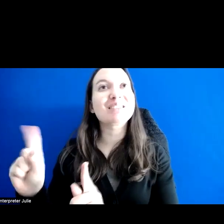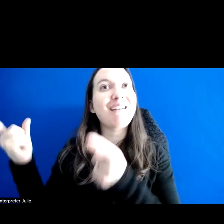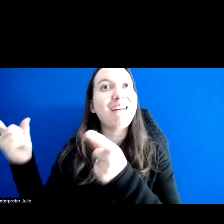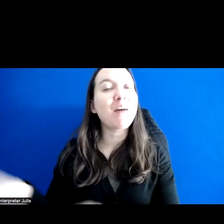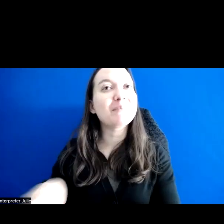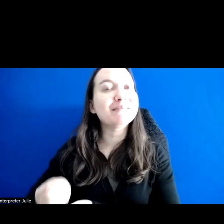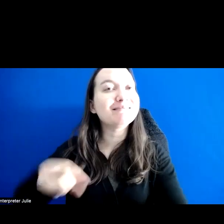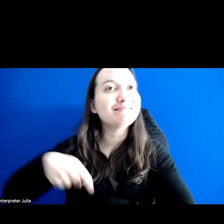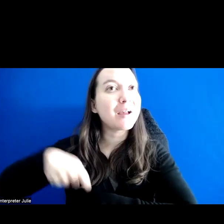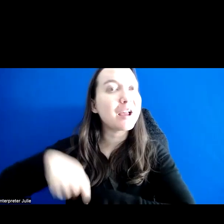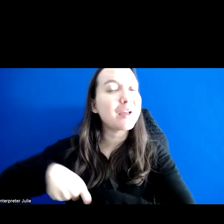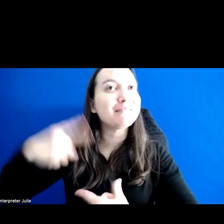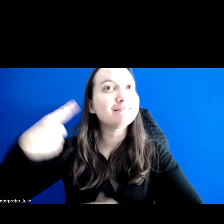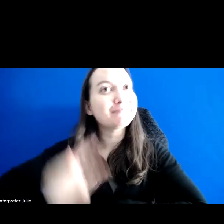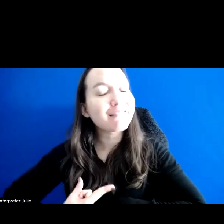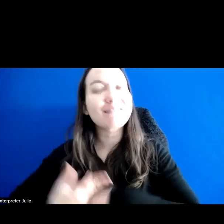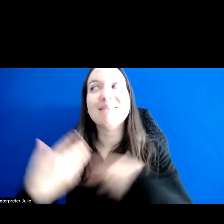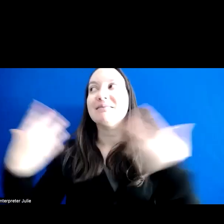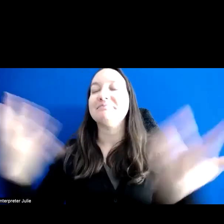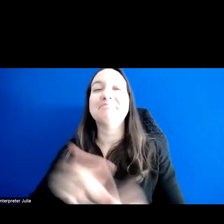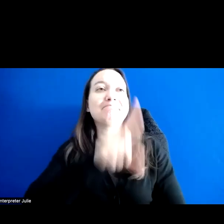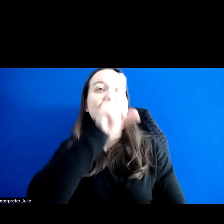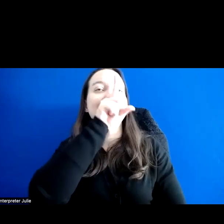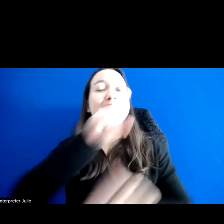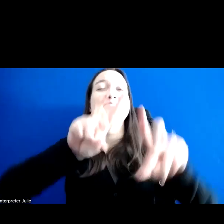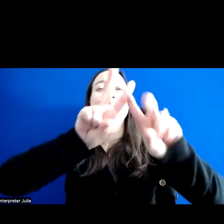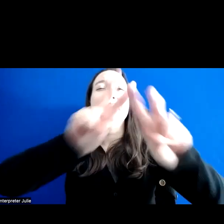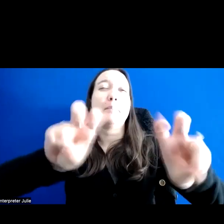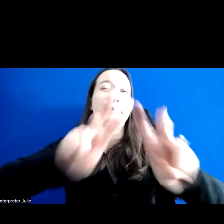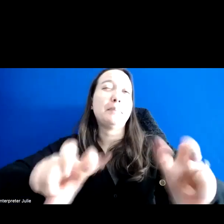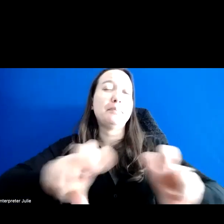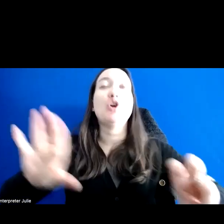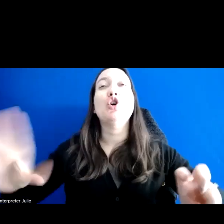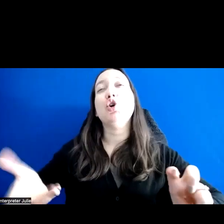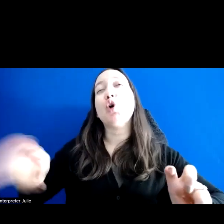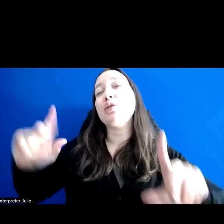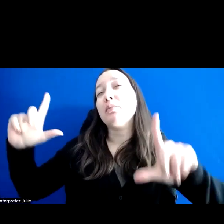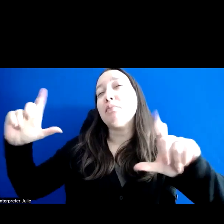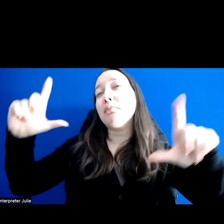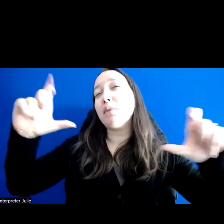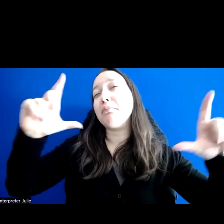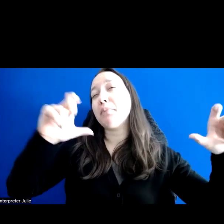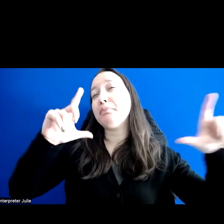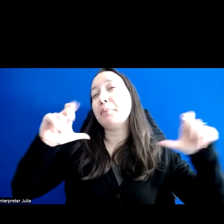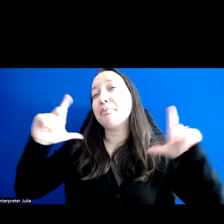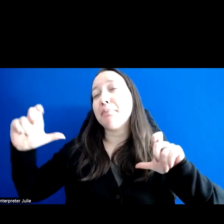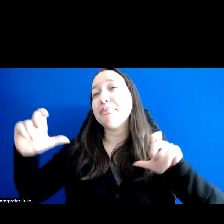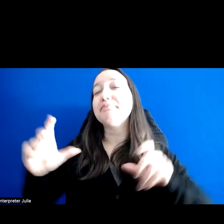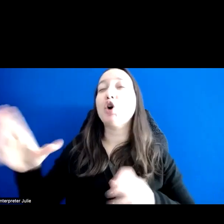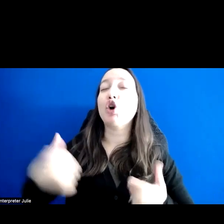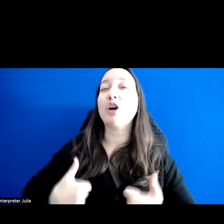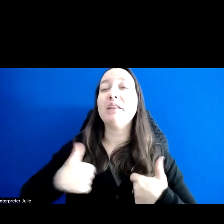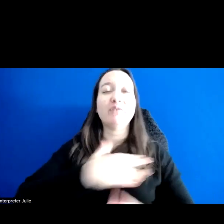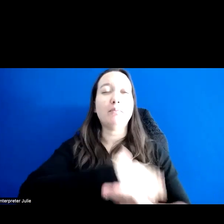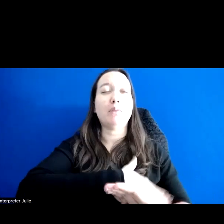at a particular time, but analysing through her own photo archives the chronology of her